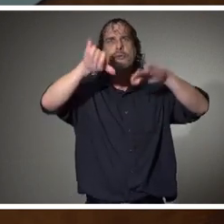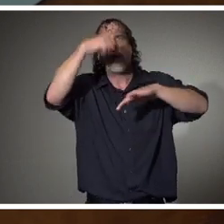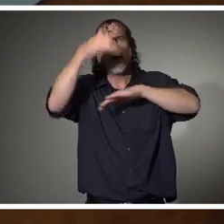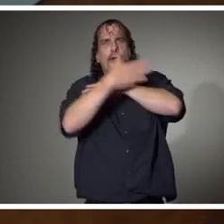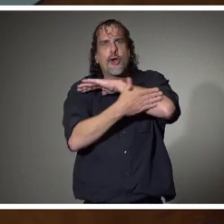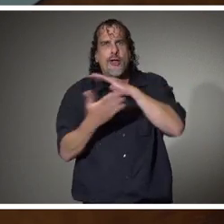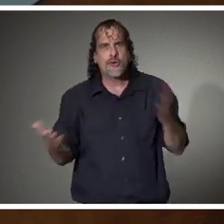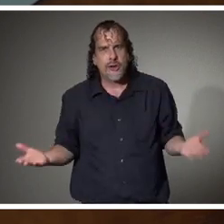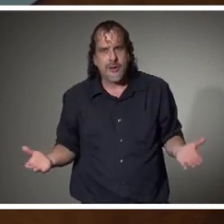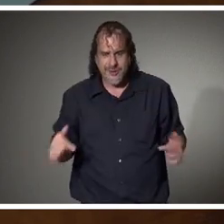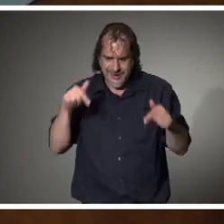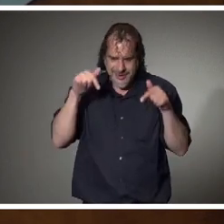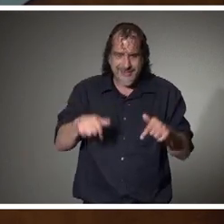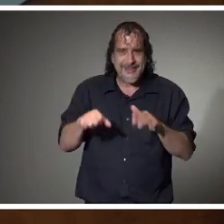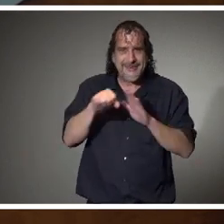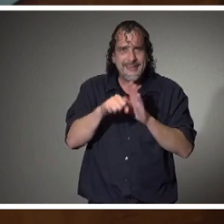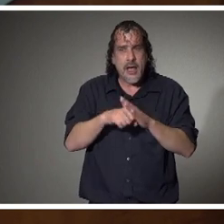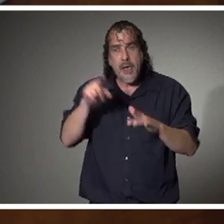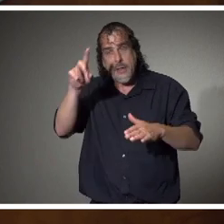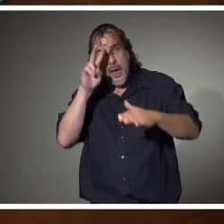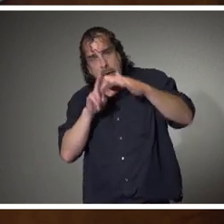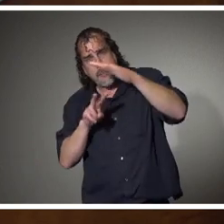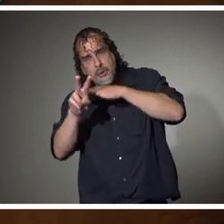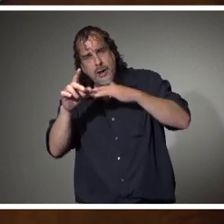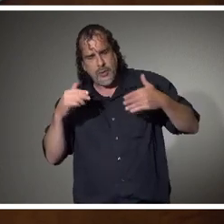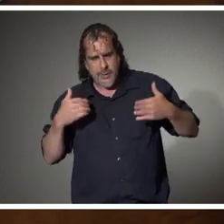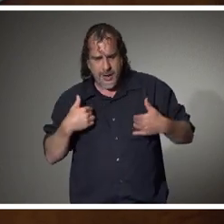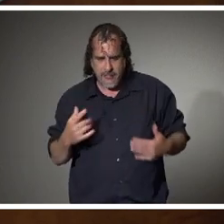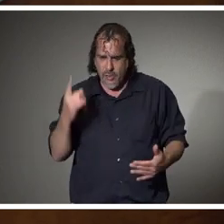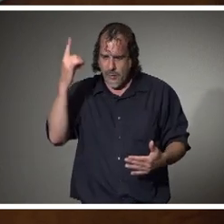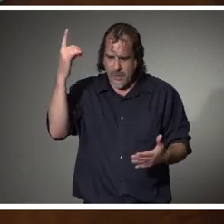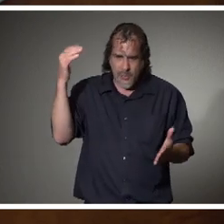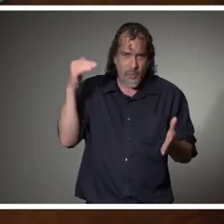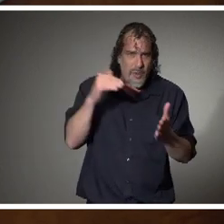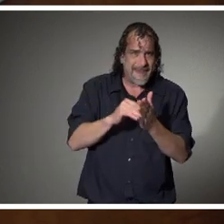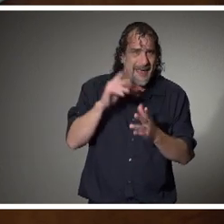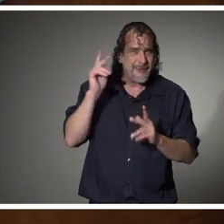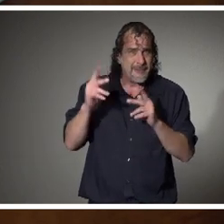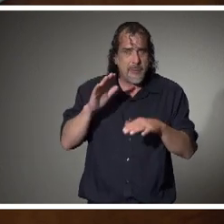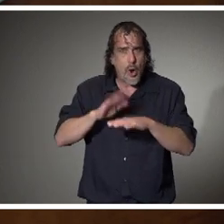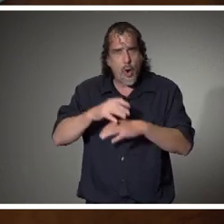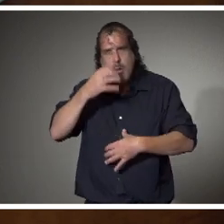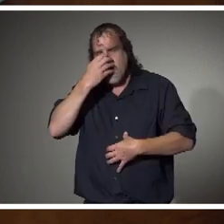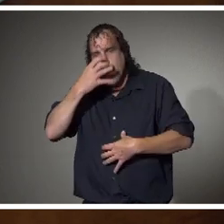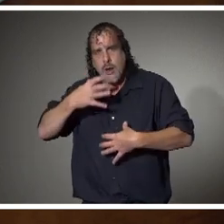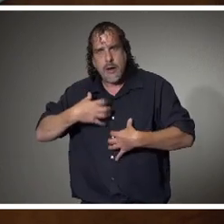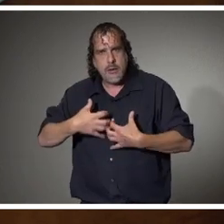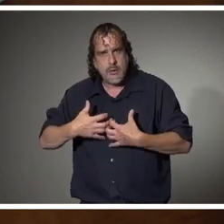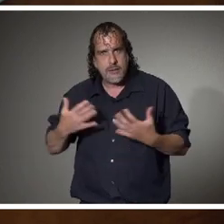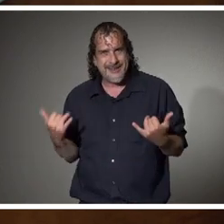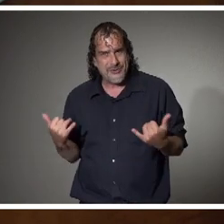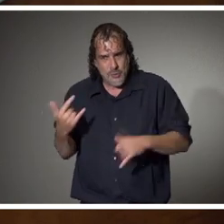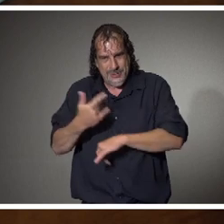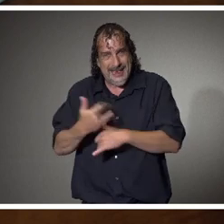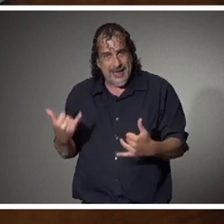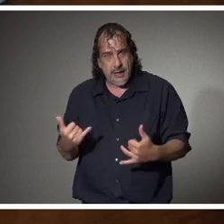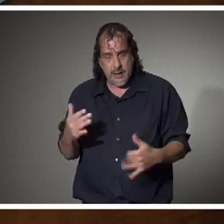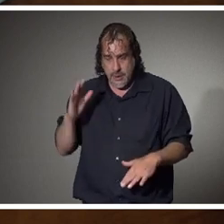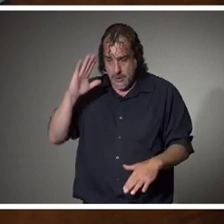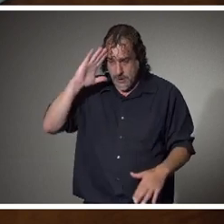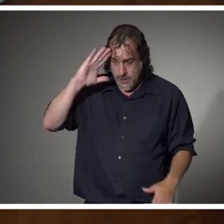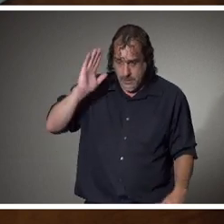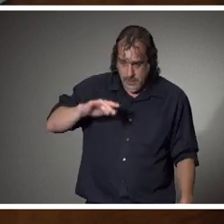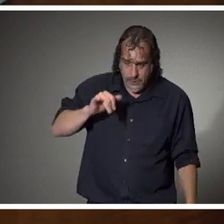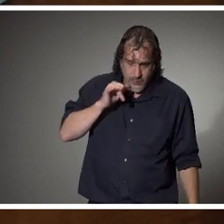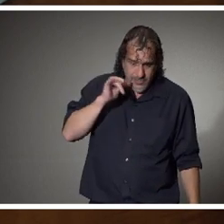our state, it was projected at one time that we would have approximately 1,000 Mississippians on ventilators today. I know yesterday, or